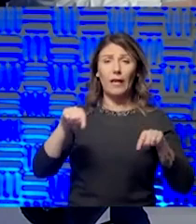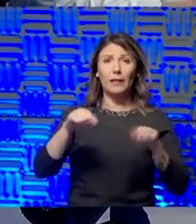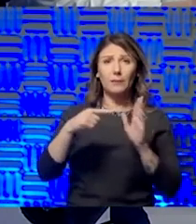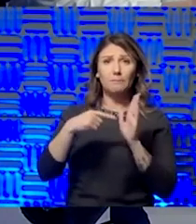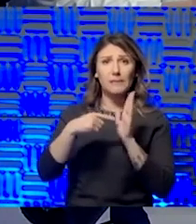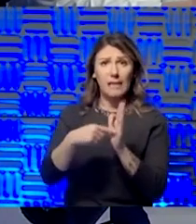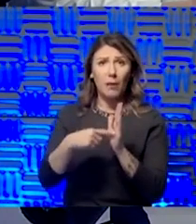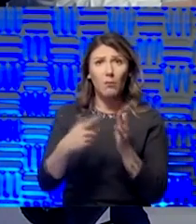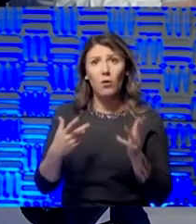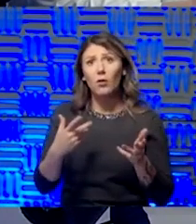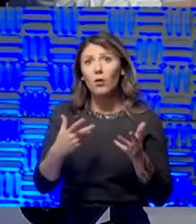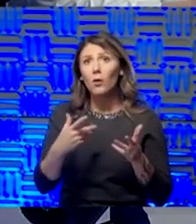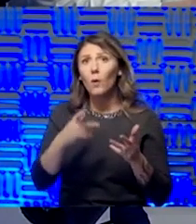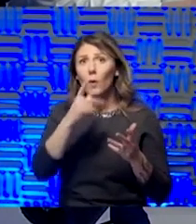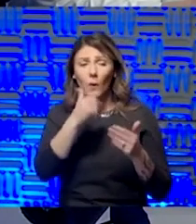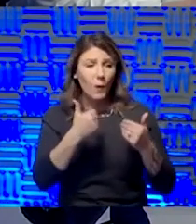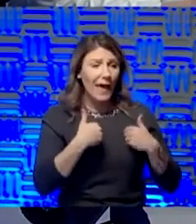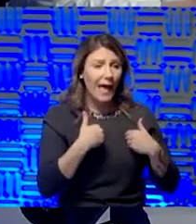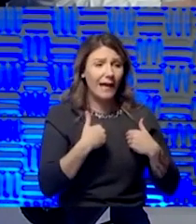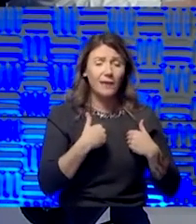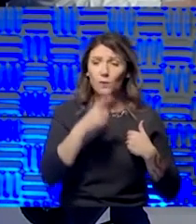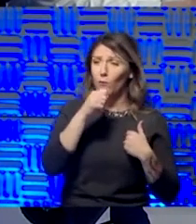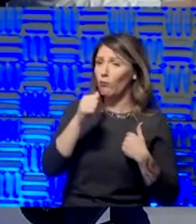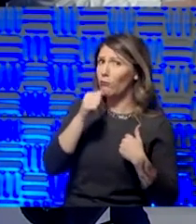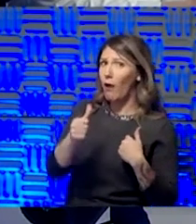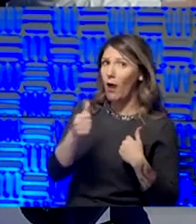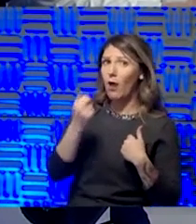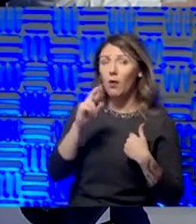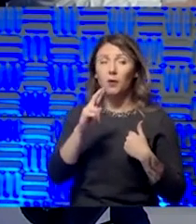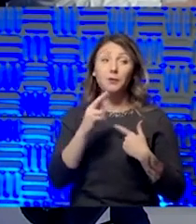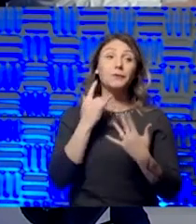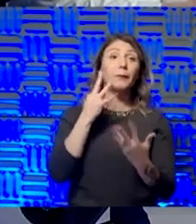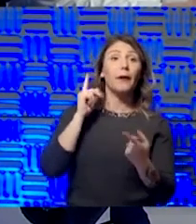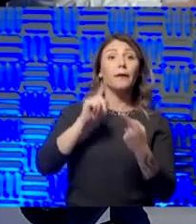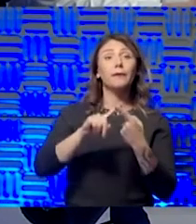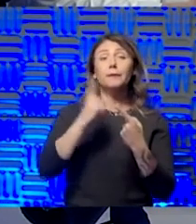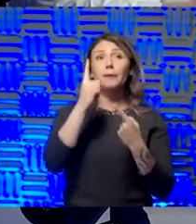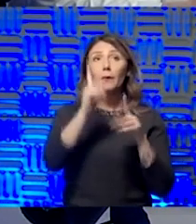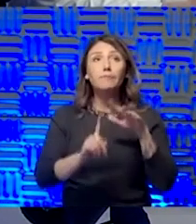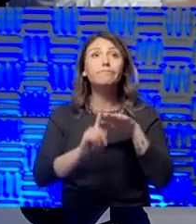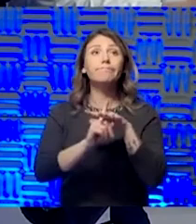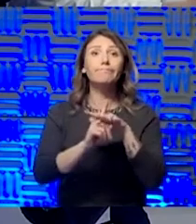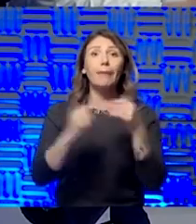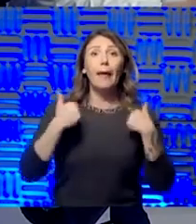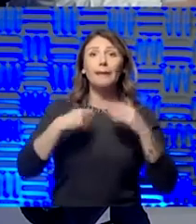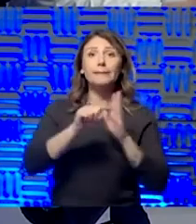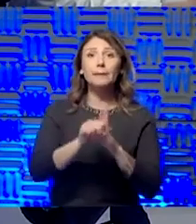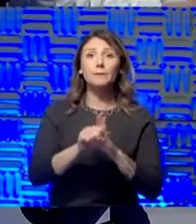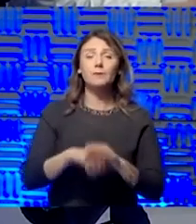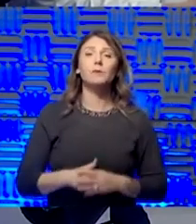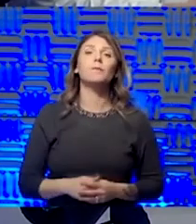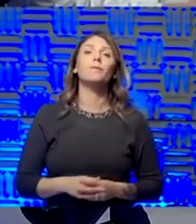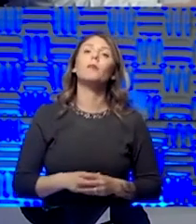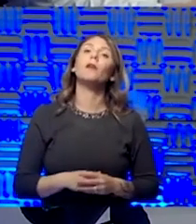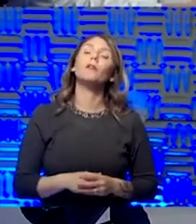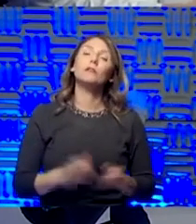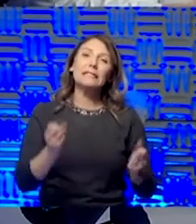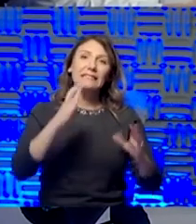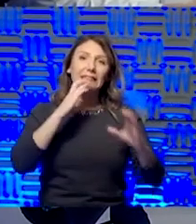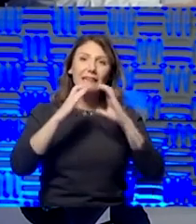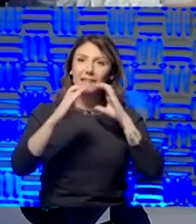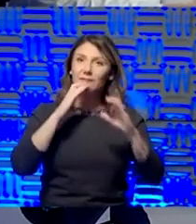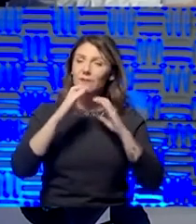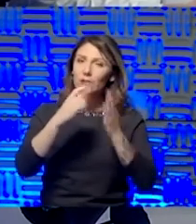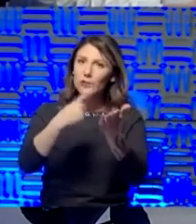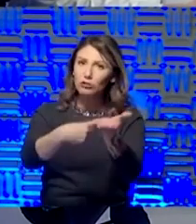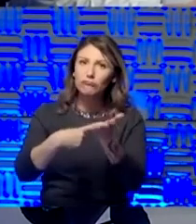see who's got it, or do you just wait until someone comes in and is symptomatic? Yeah, so I think there's a lot of conversation